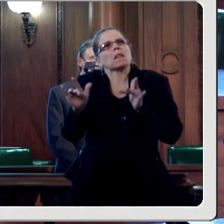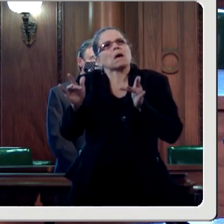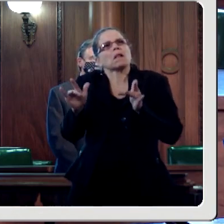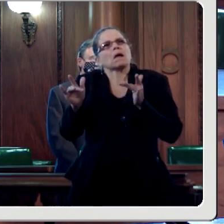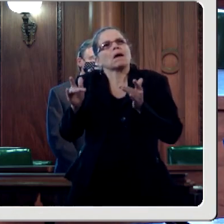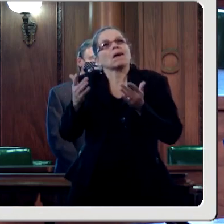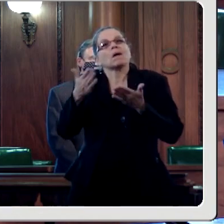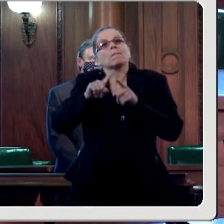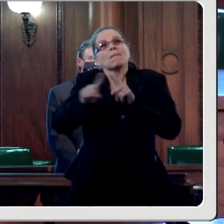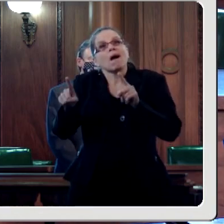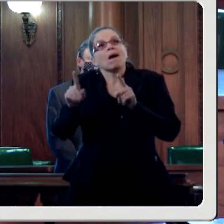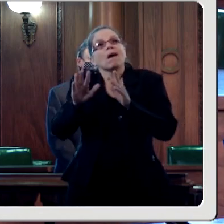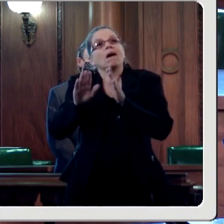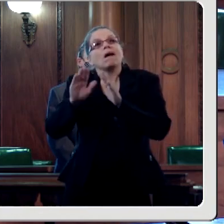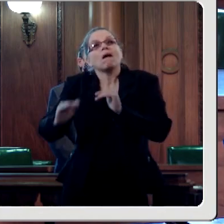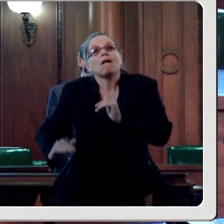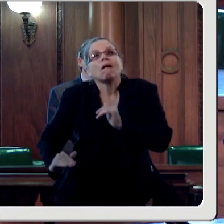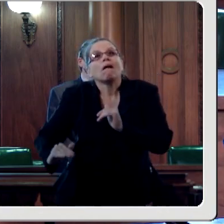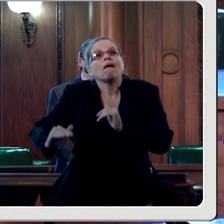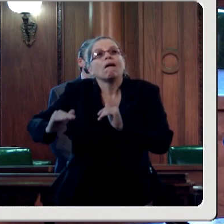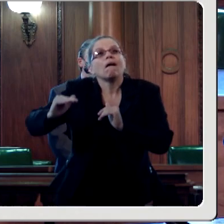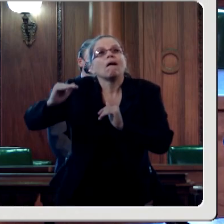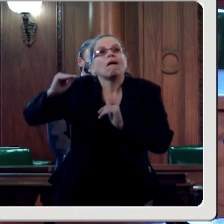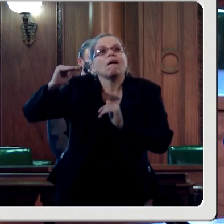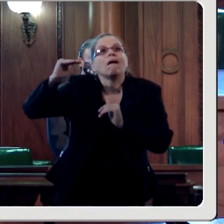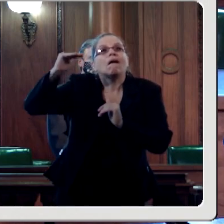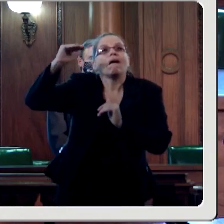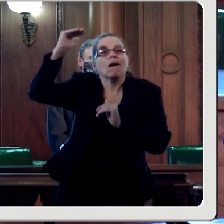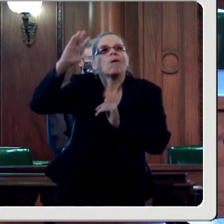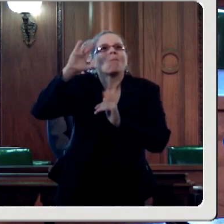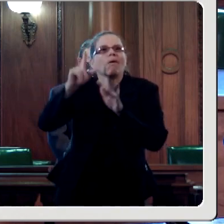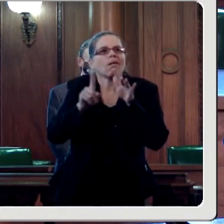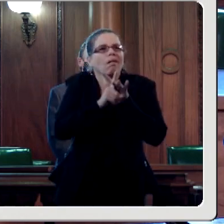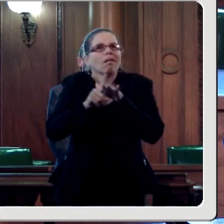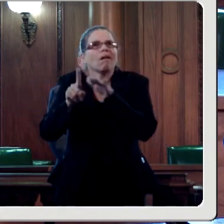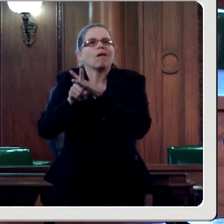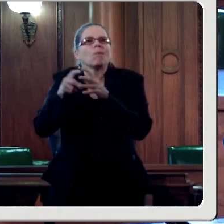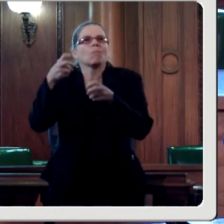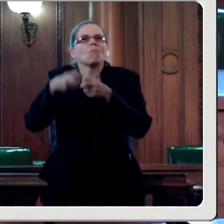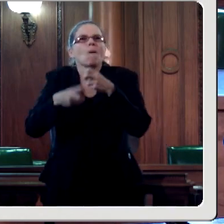symptomatic individuals who can shed this infection, this virus.